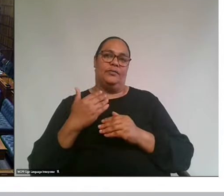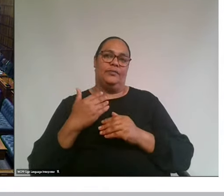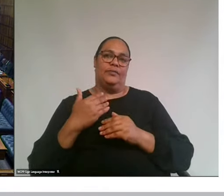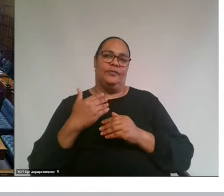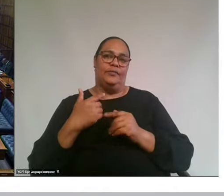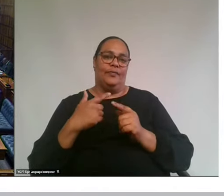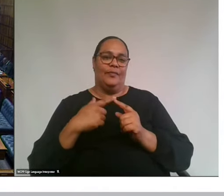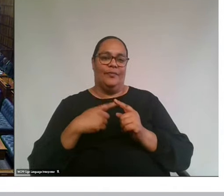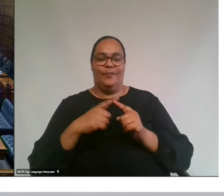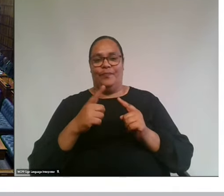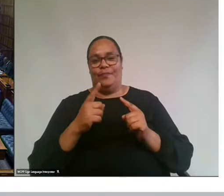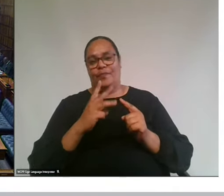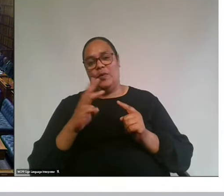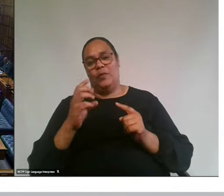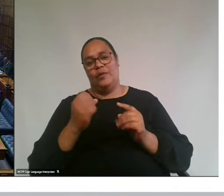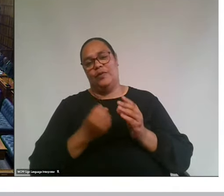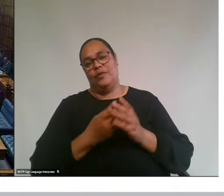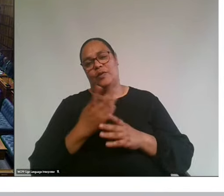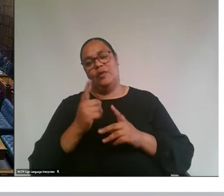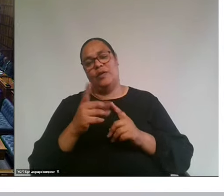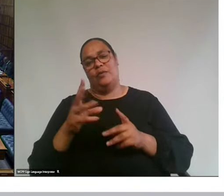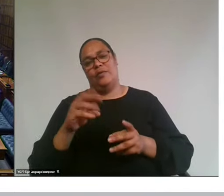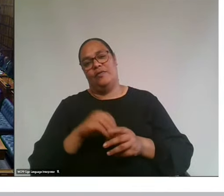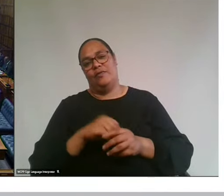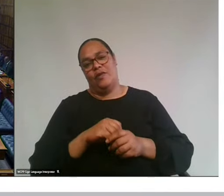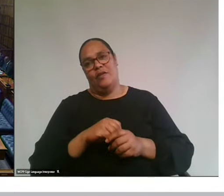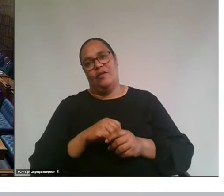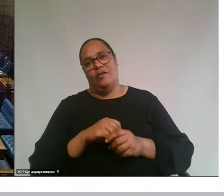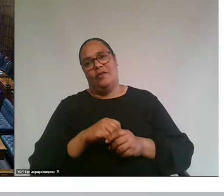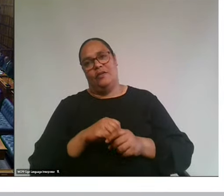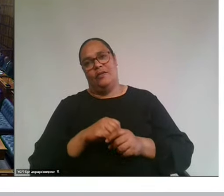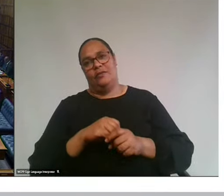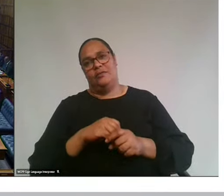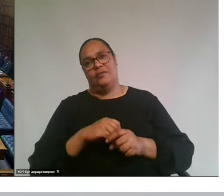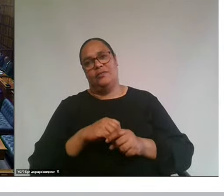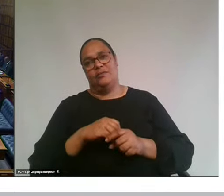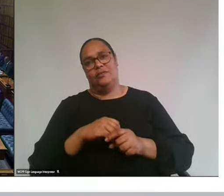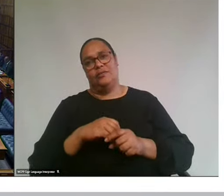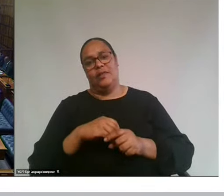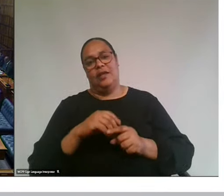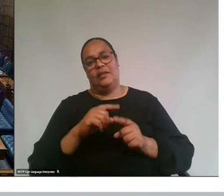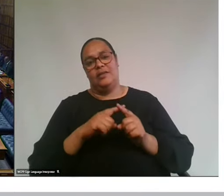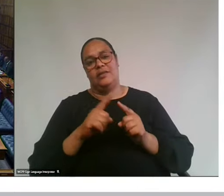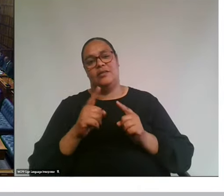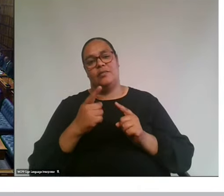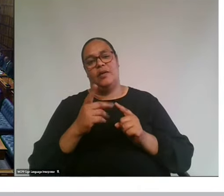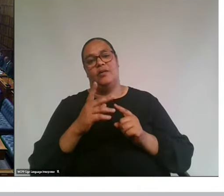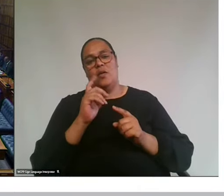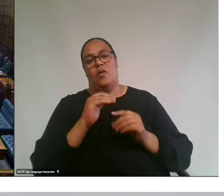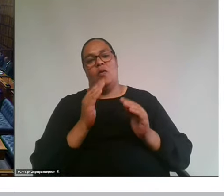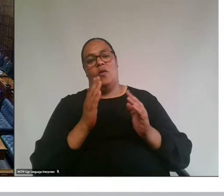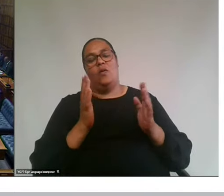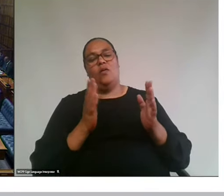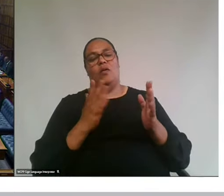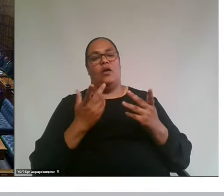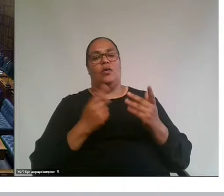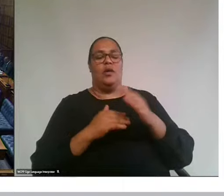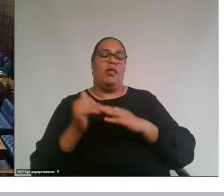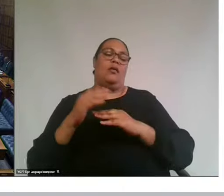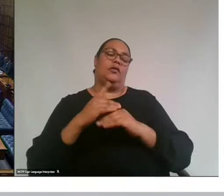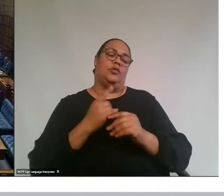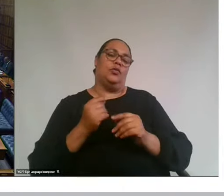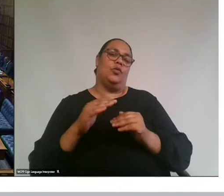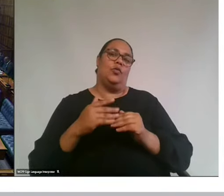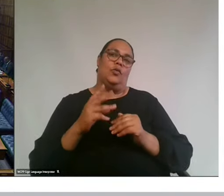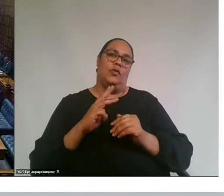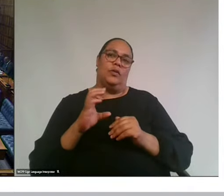from Atlantis and West was also involved to essentially for these three private sector role players to brief the Western Cape